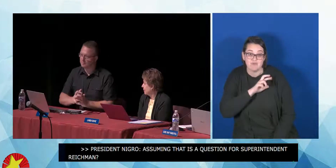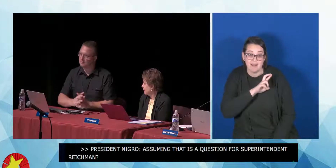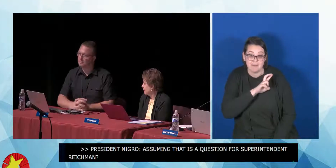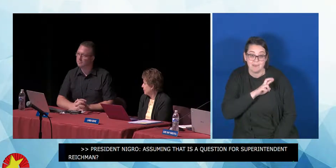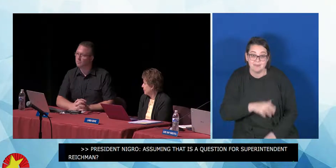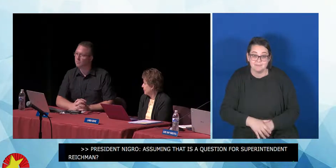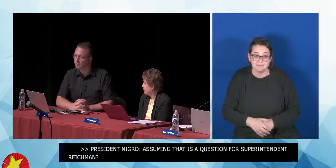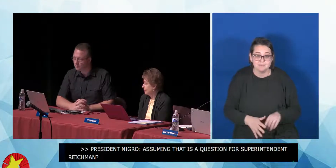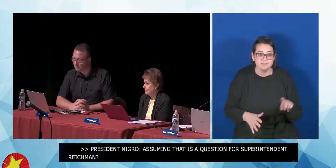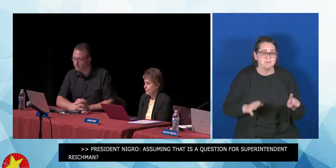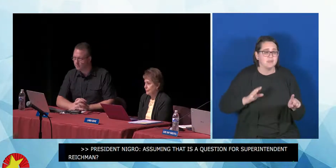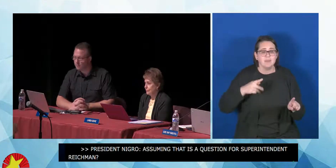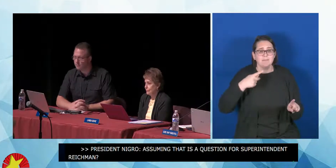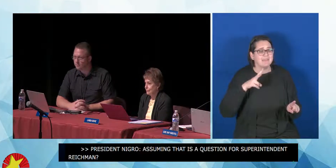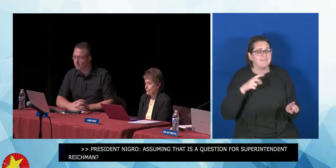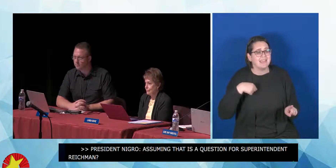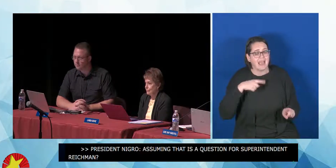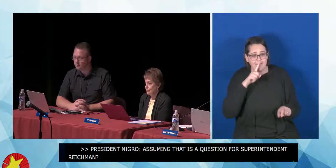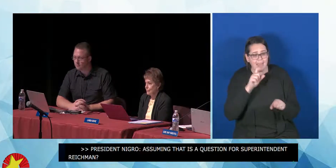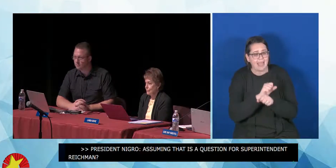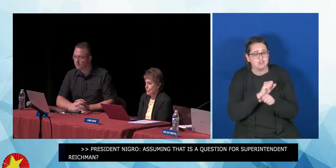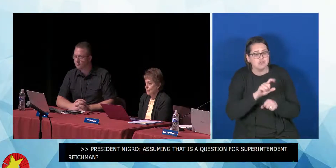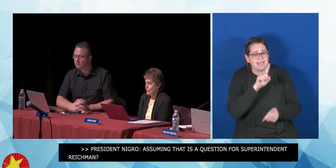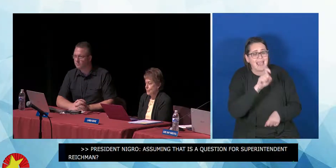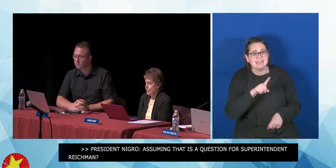I'm actually asking the board.